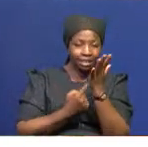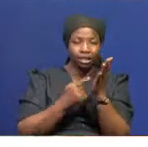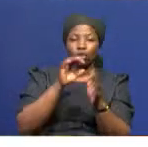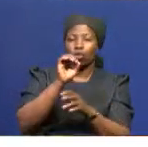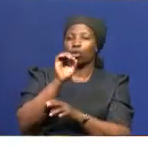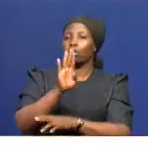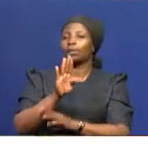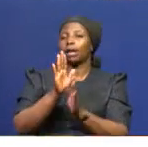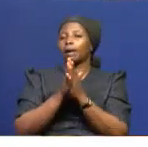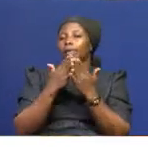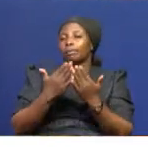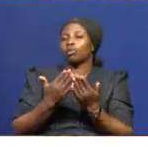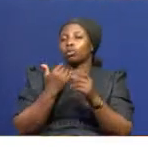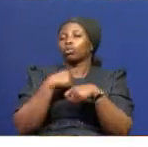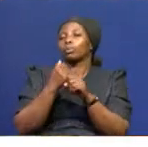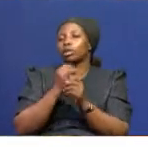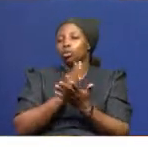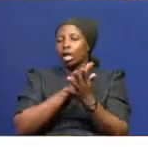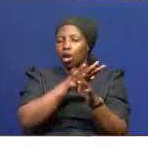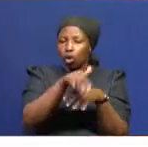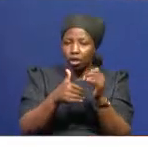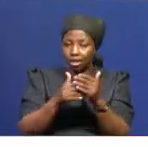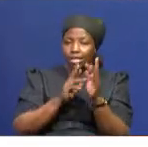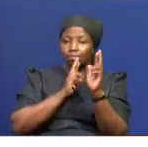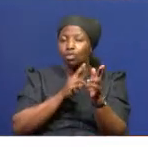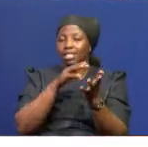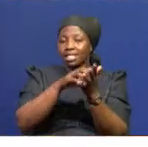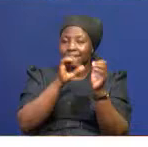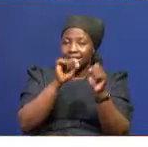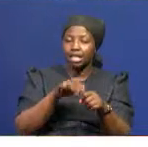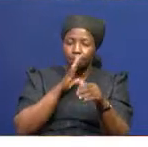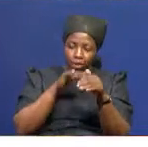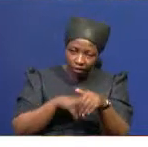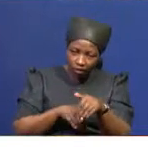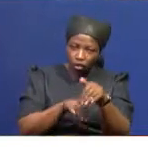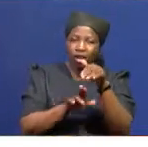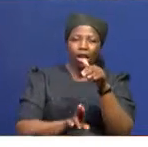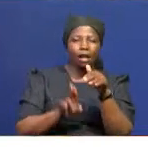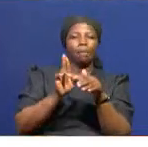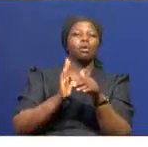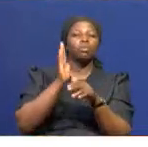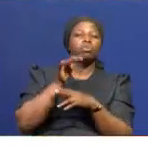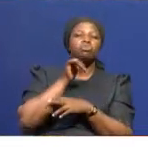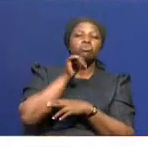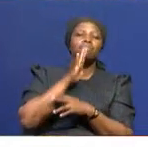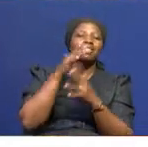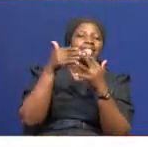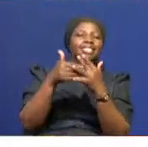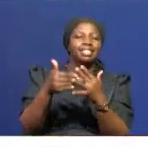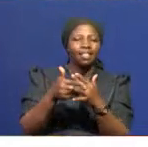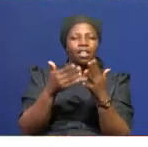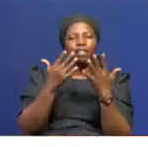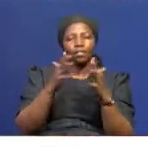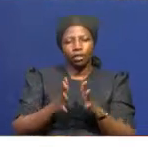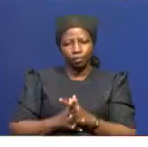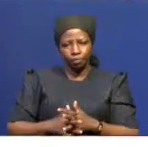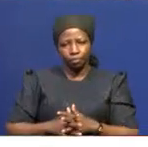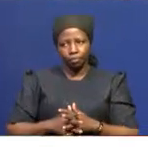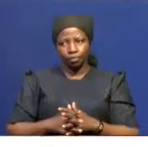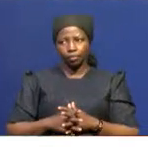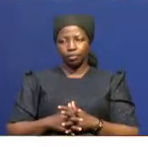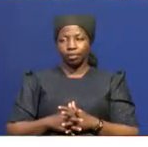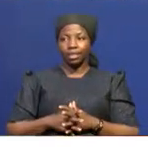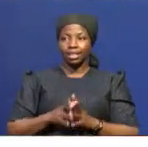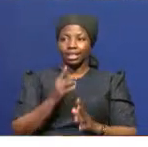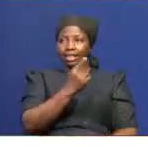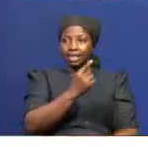all reported incidences can be traced and be tamper-proof. 3, community policing initiative. Every police